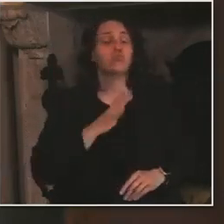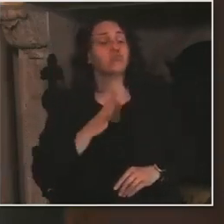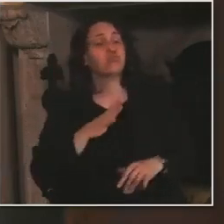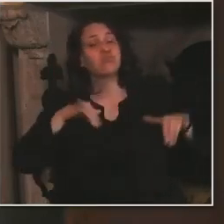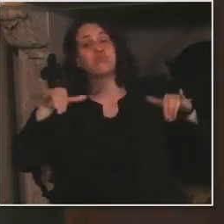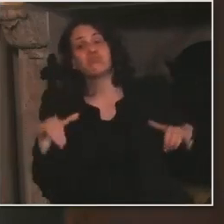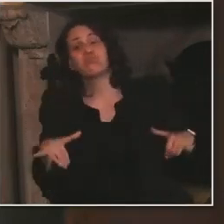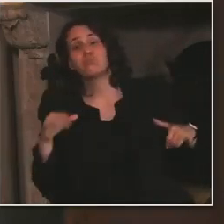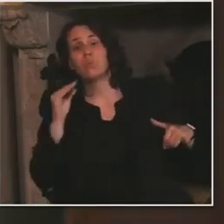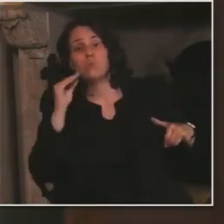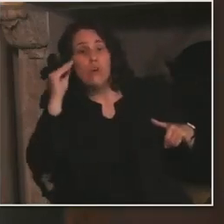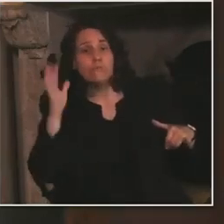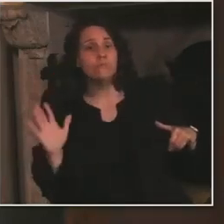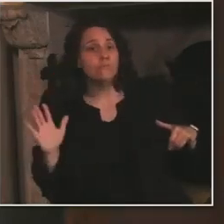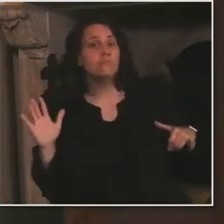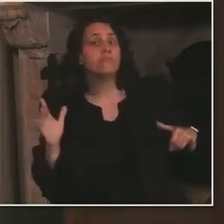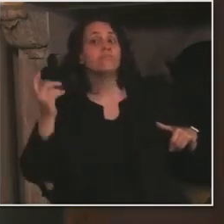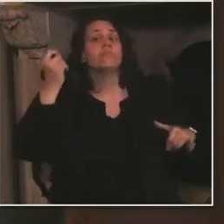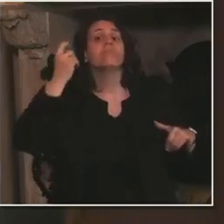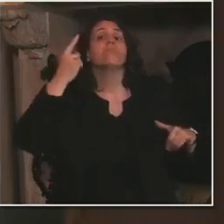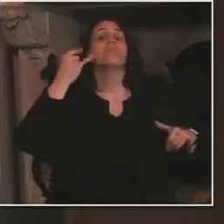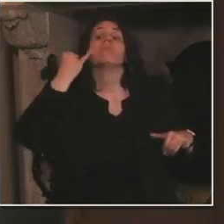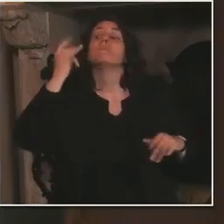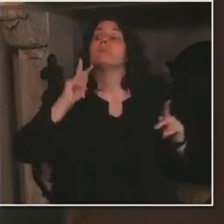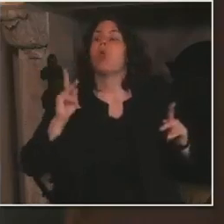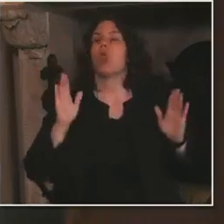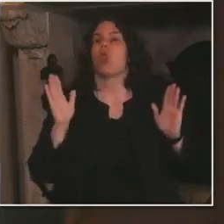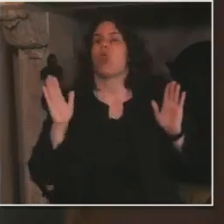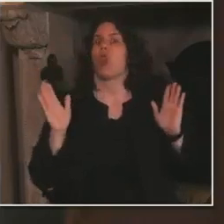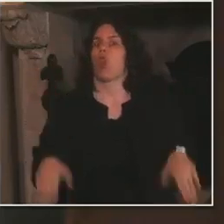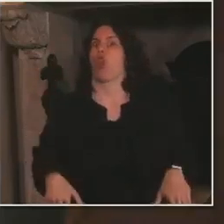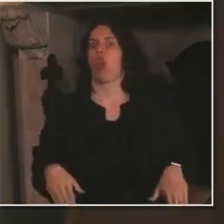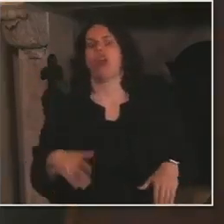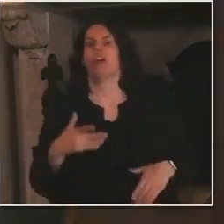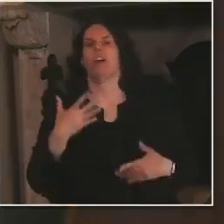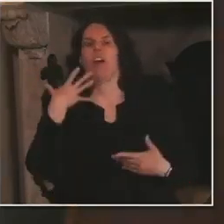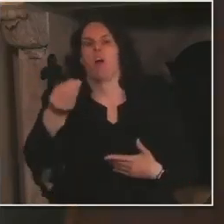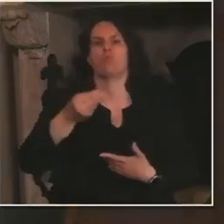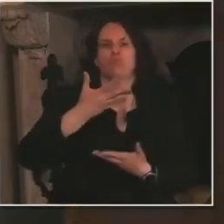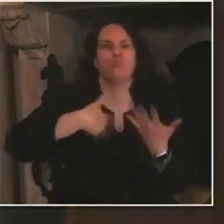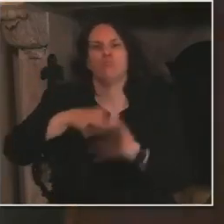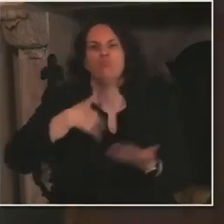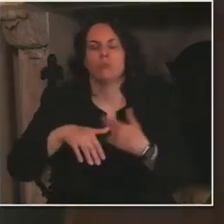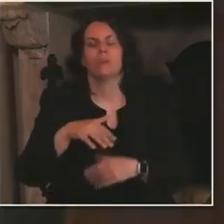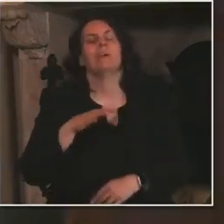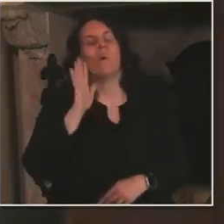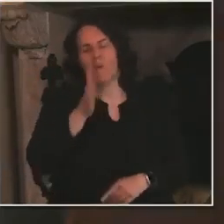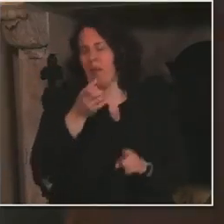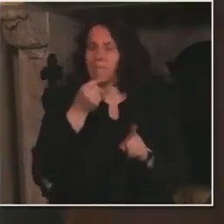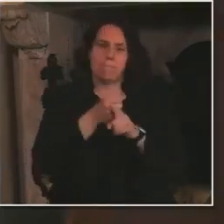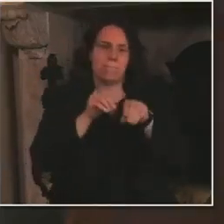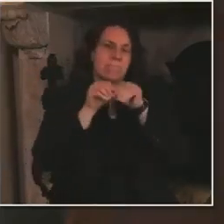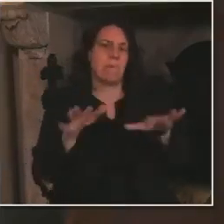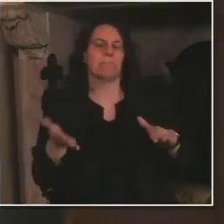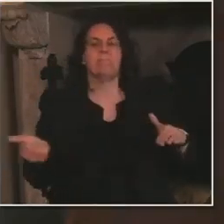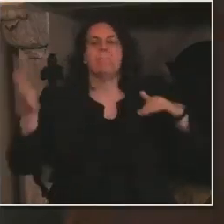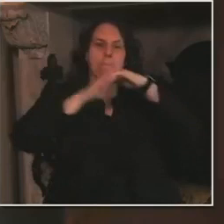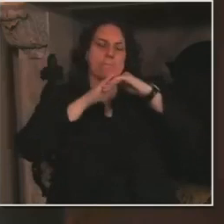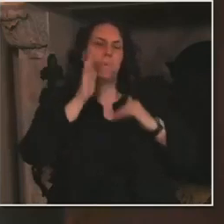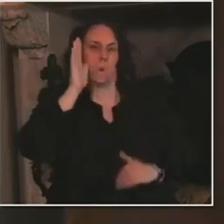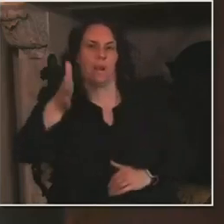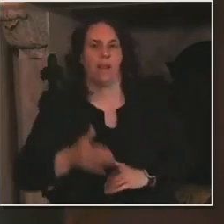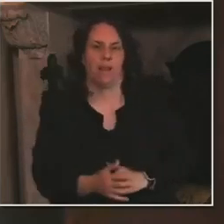not doing it vigilantly enough. And so that is part of how we deal into the decision-making that we're doing about turning the